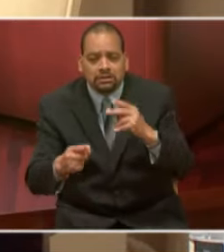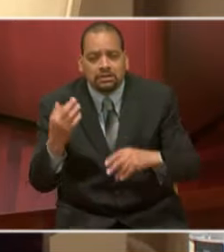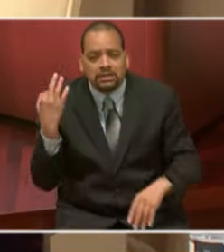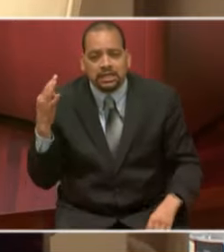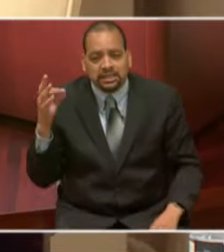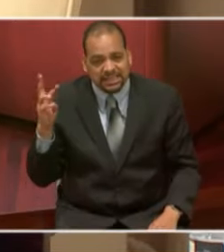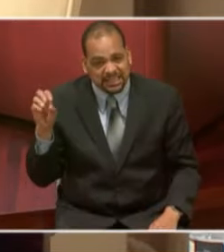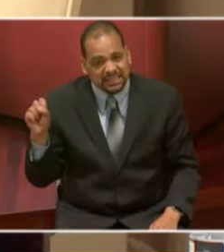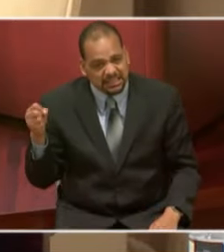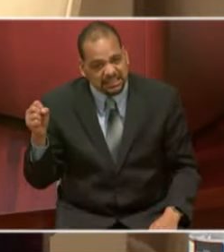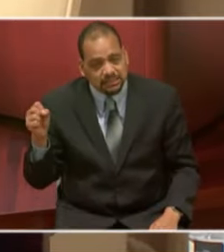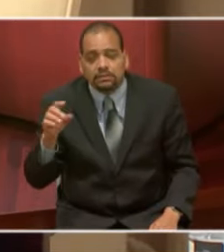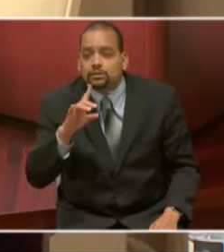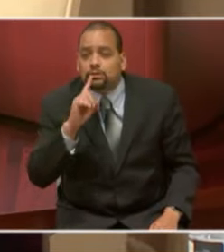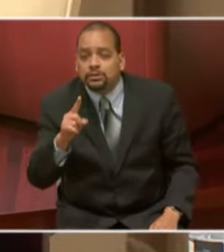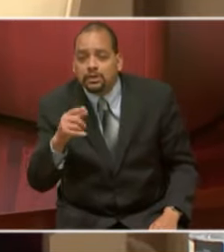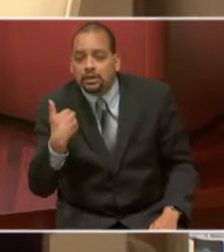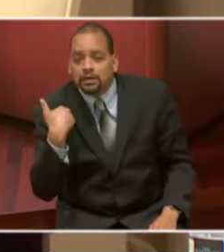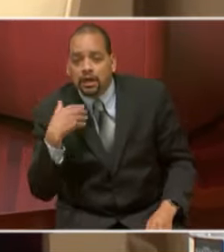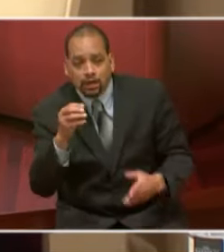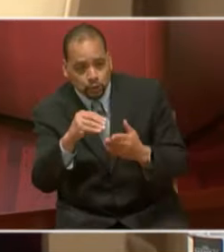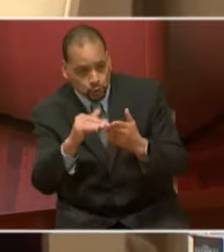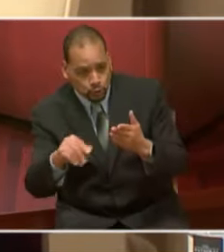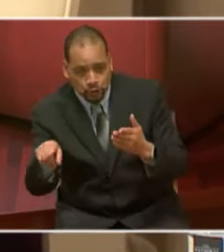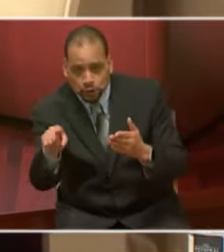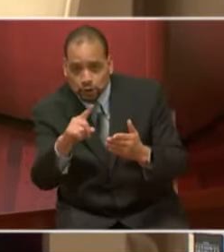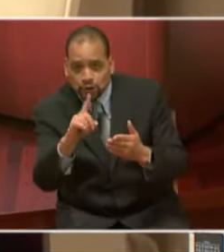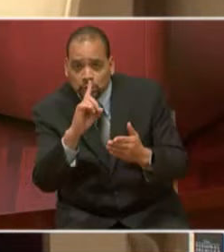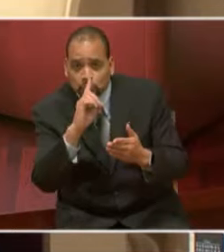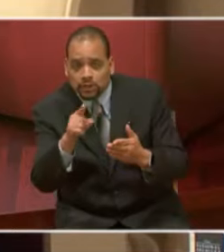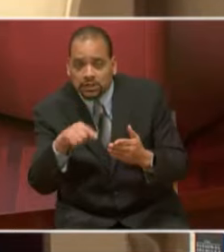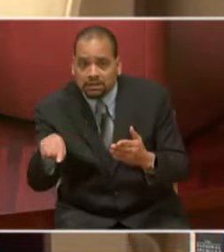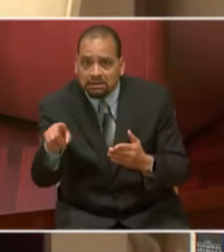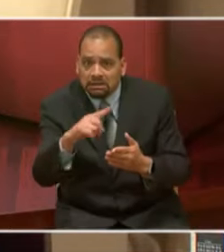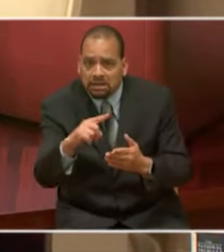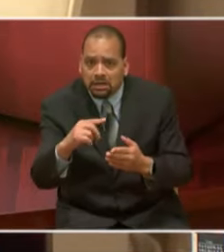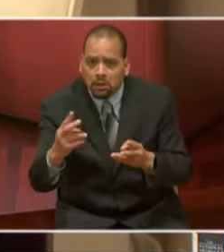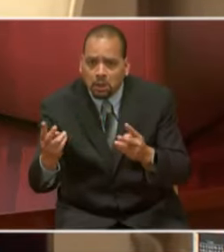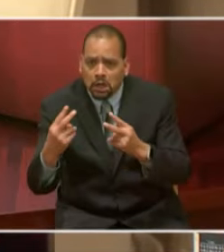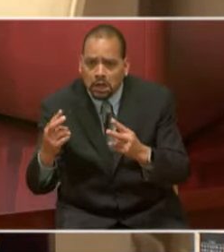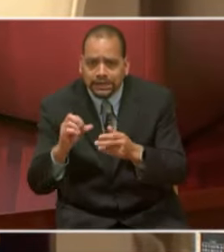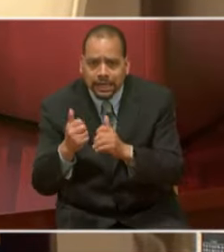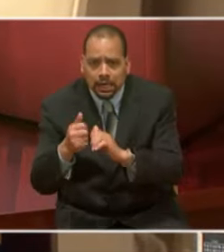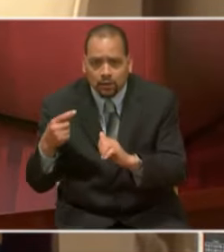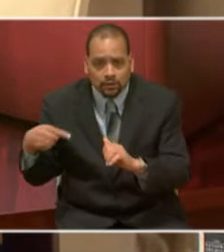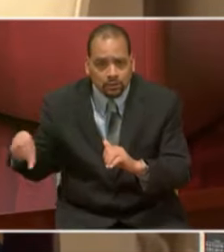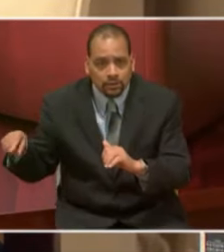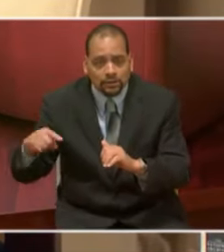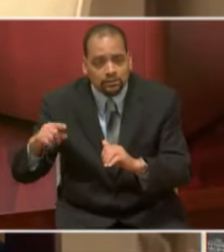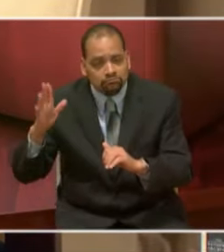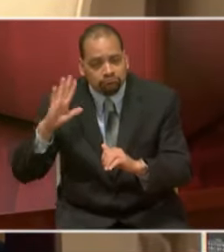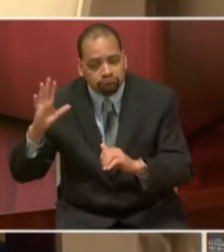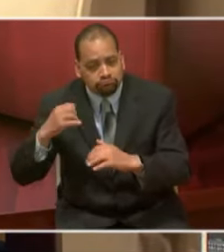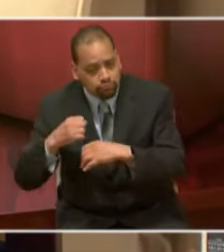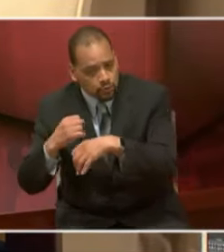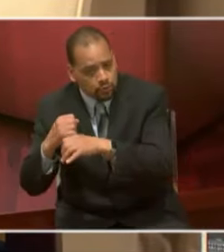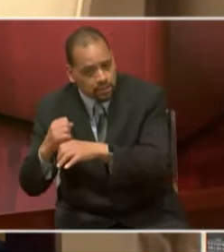I think this is a once-in-a-lifetime opportunity to be able to say hello. Thank you, John. Thank you. Thank